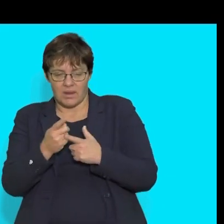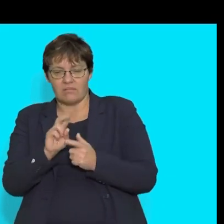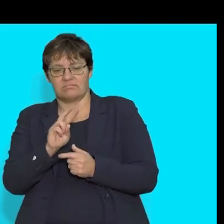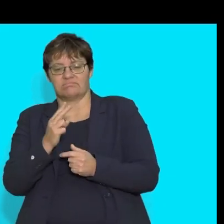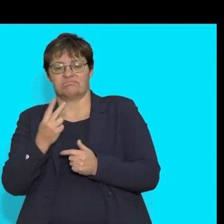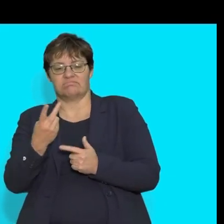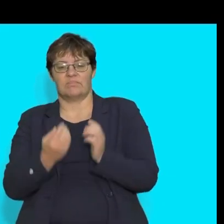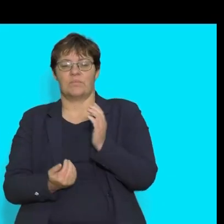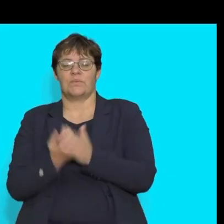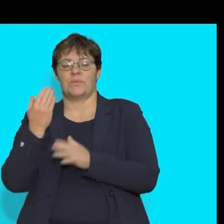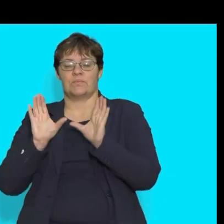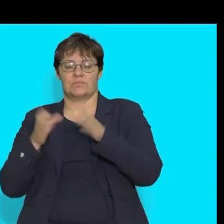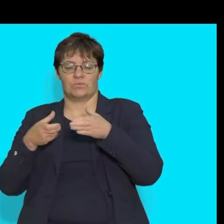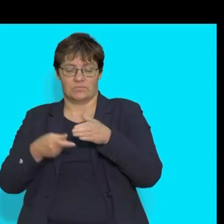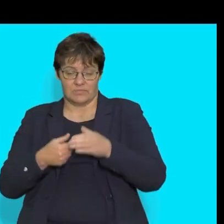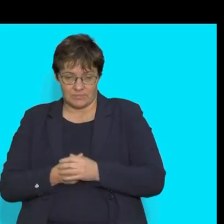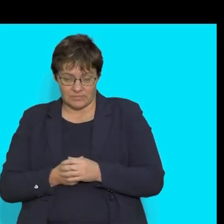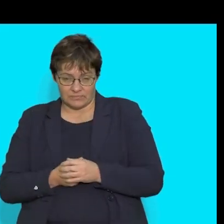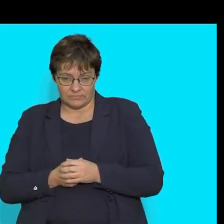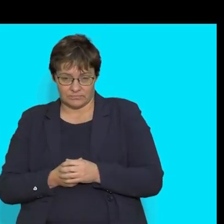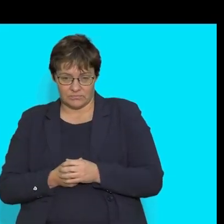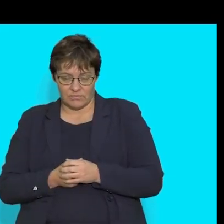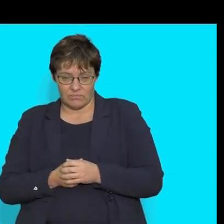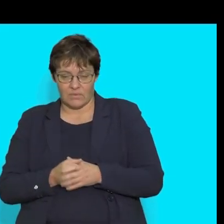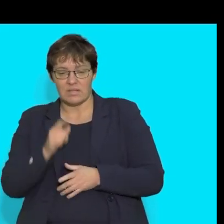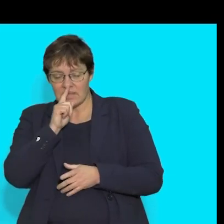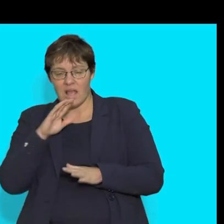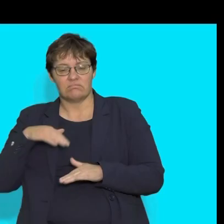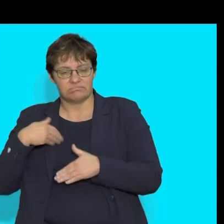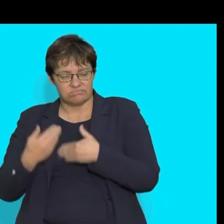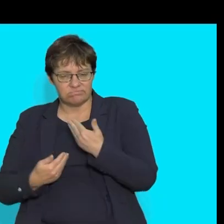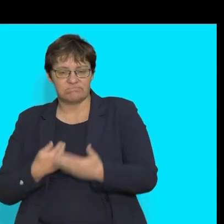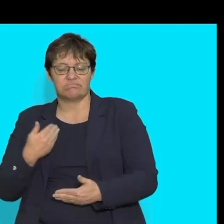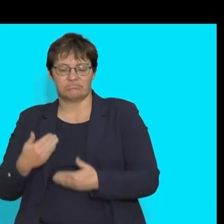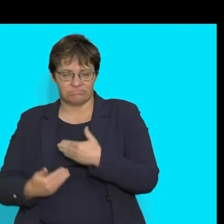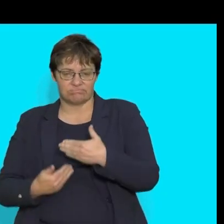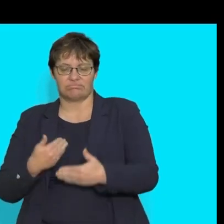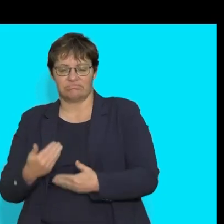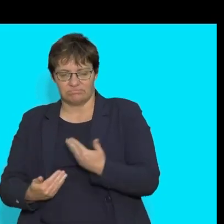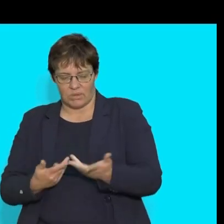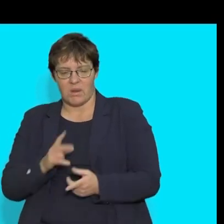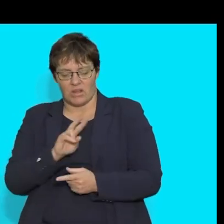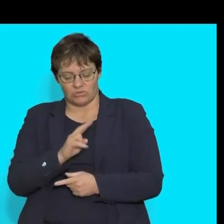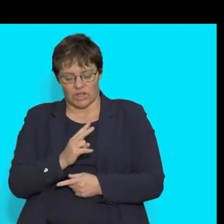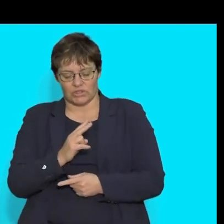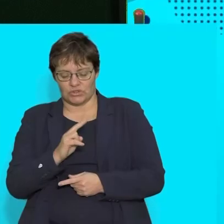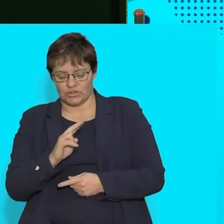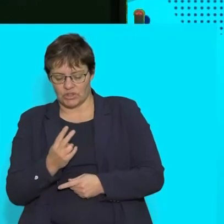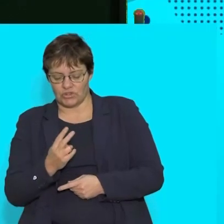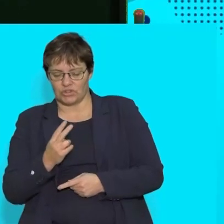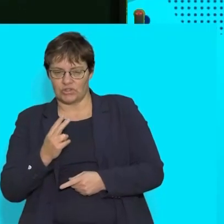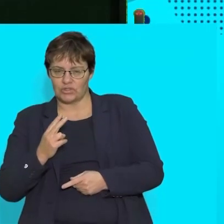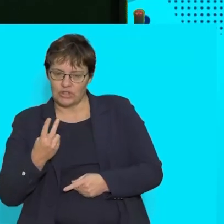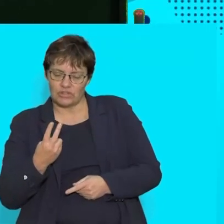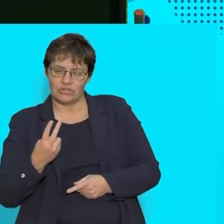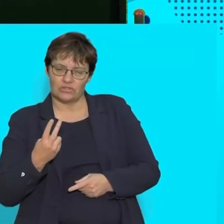a new species. And this we see a gradual process of individuals changing, being better